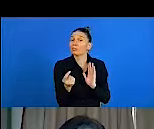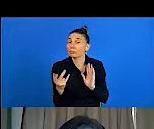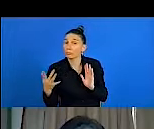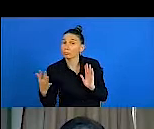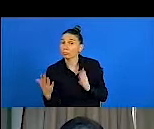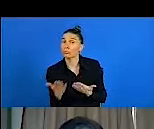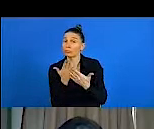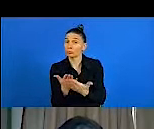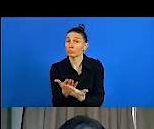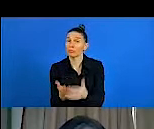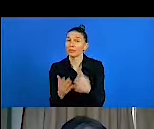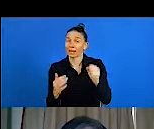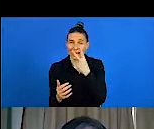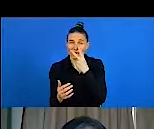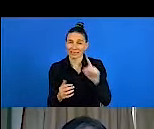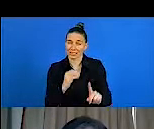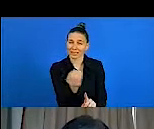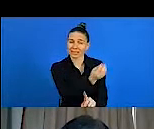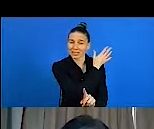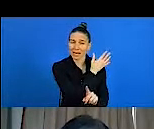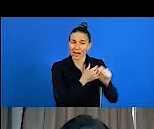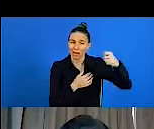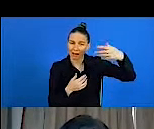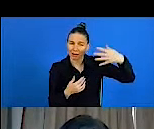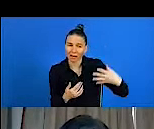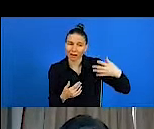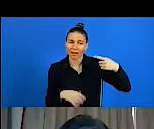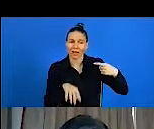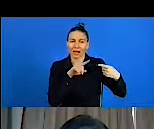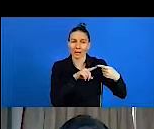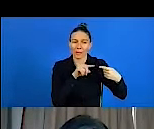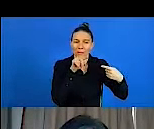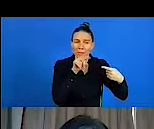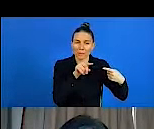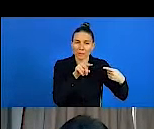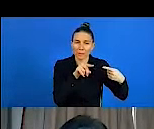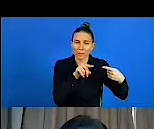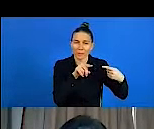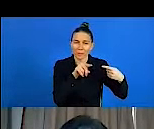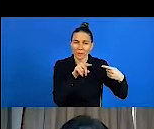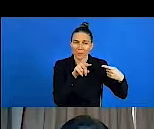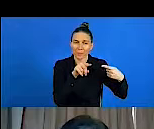the slide: the legal framework, opportunities to enhance or